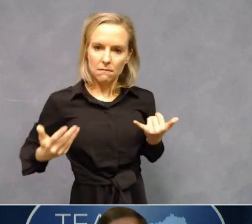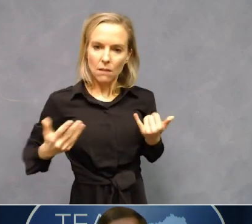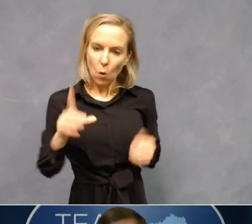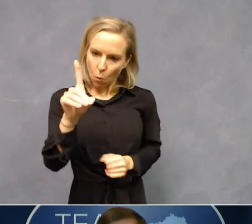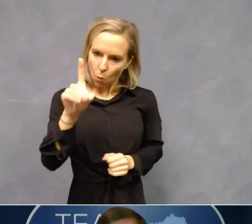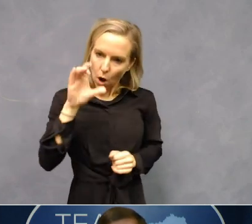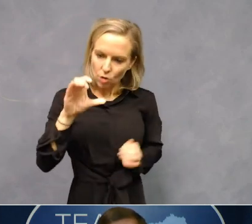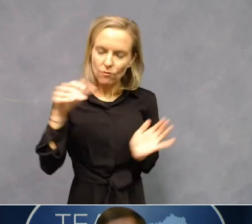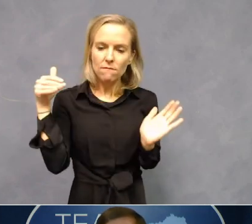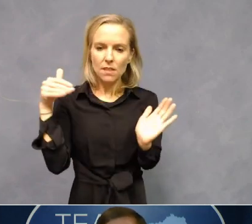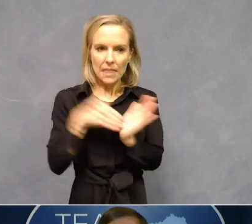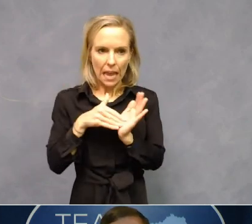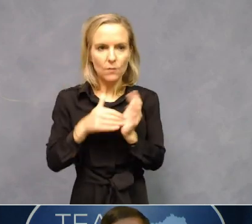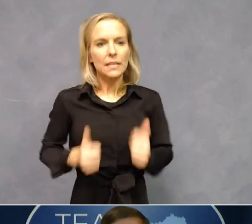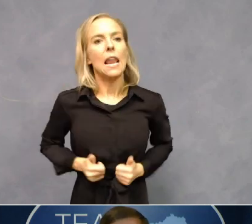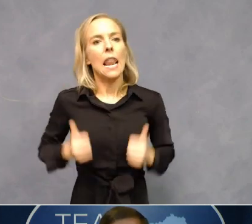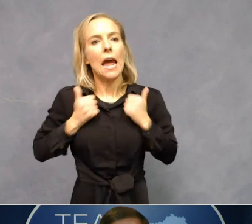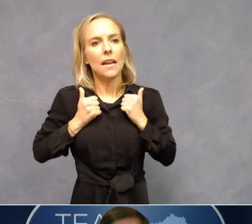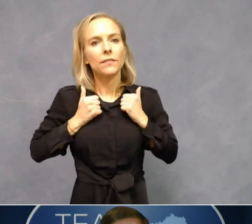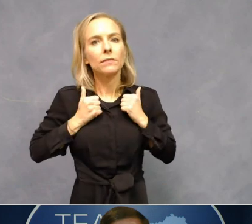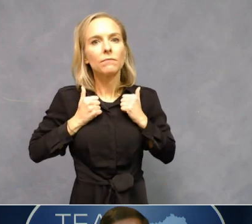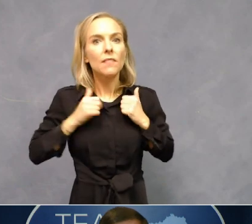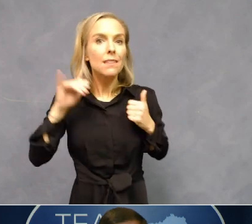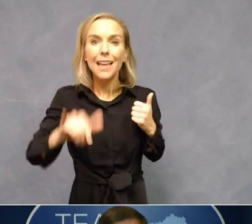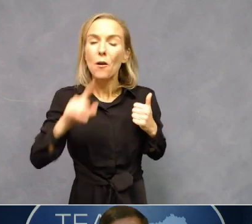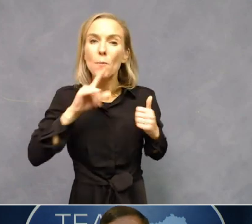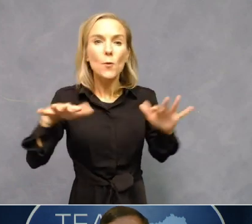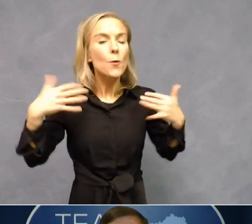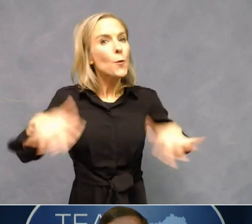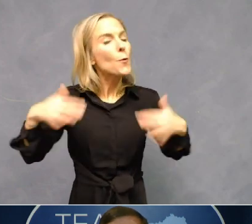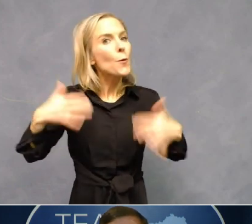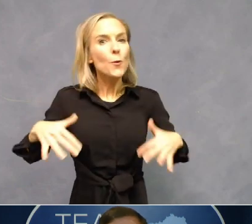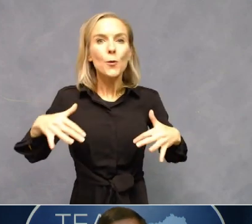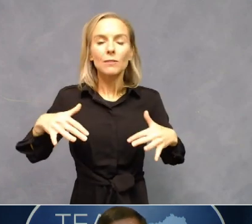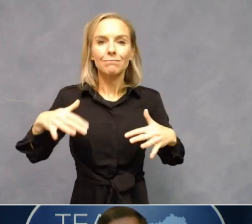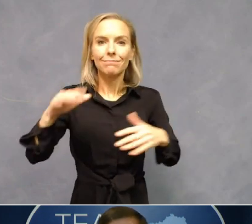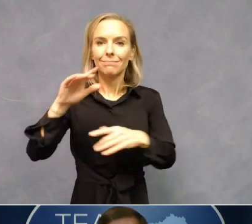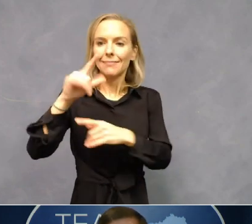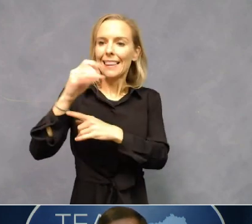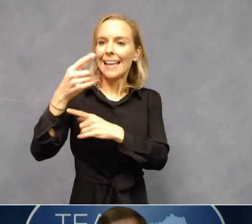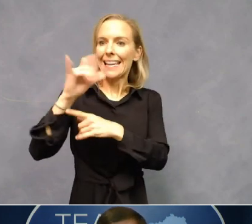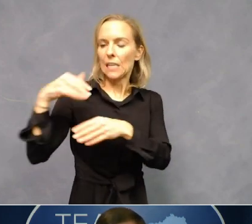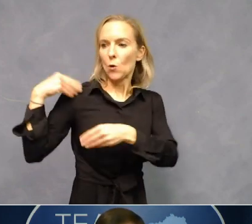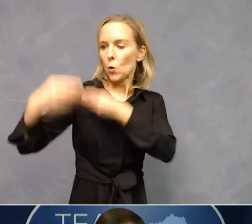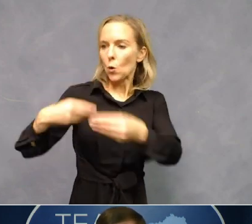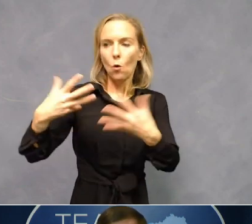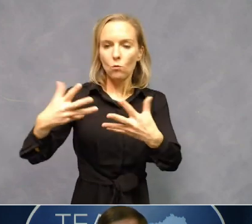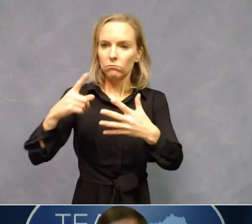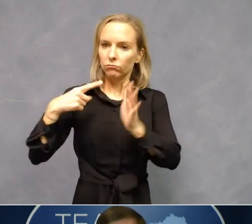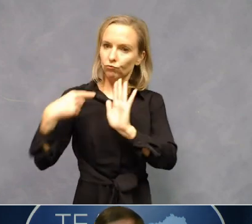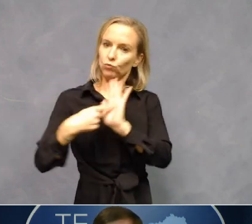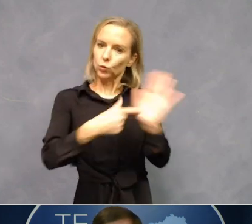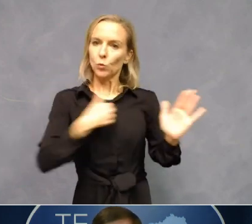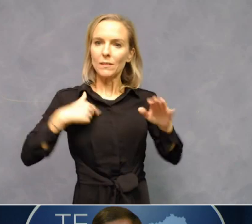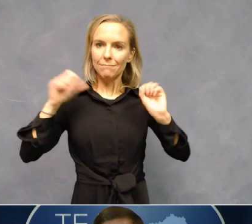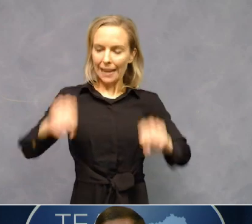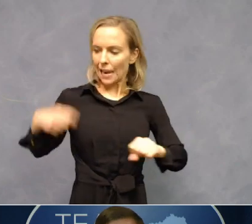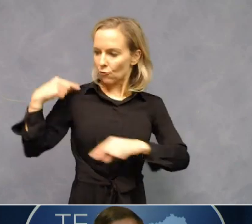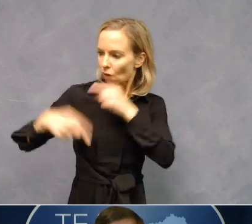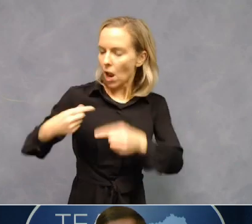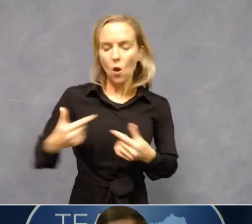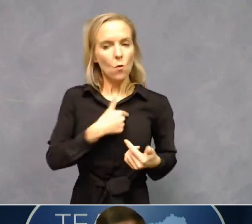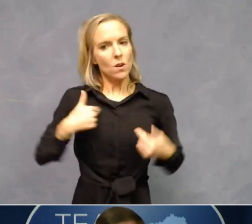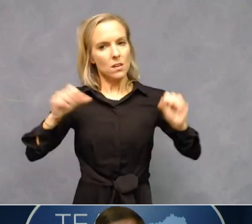100,000 lives. That would be a legacy for all of us together as a generation. People